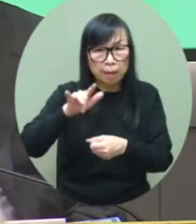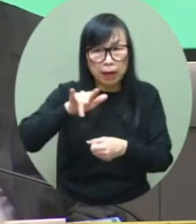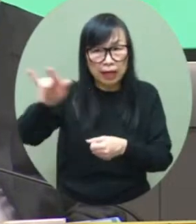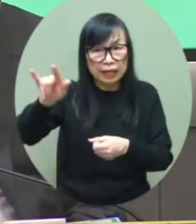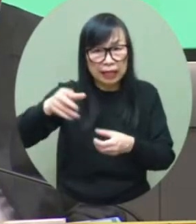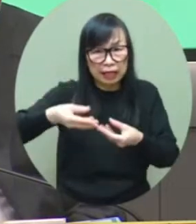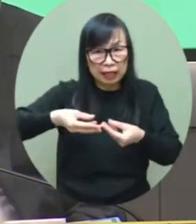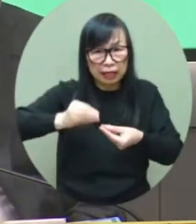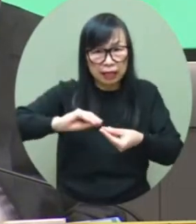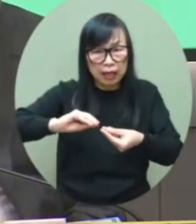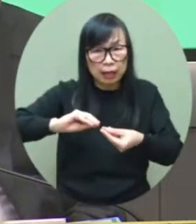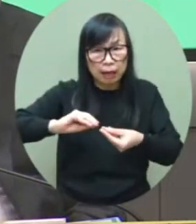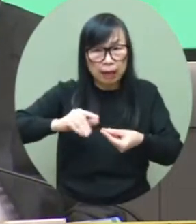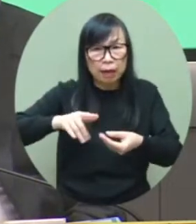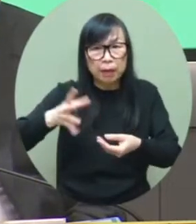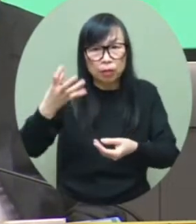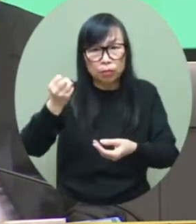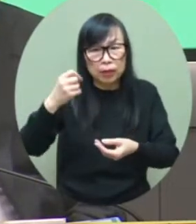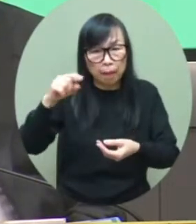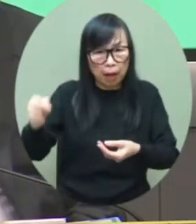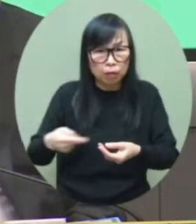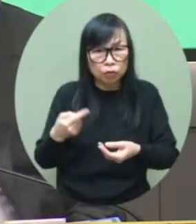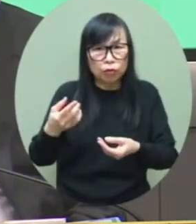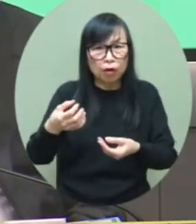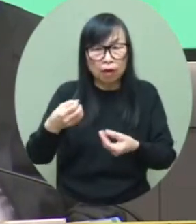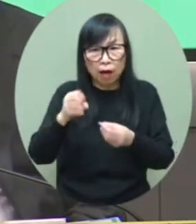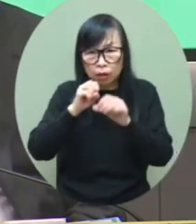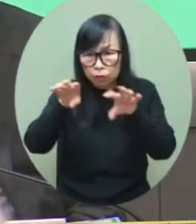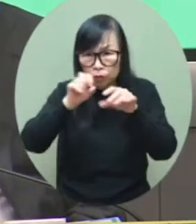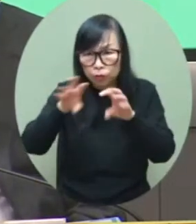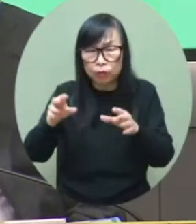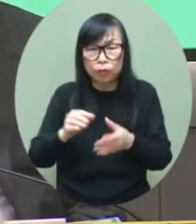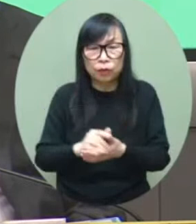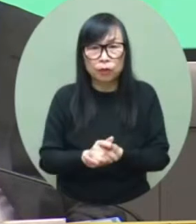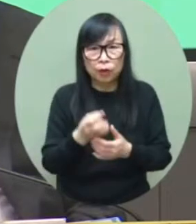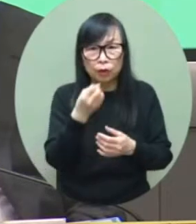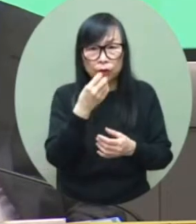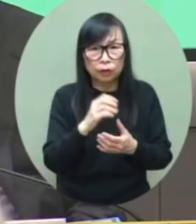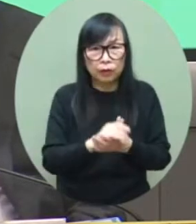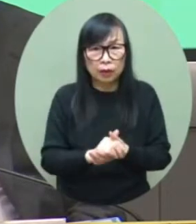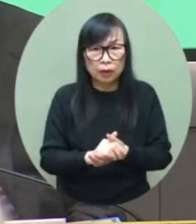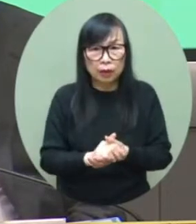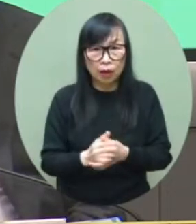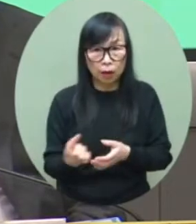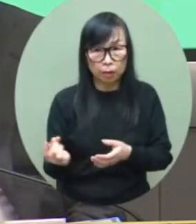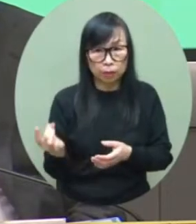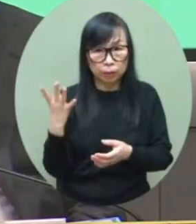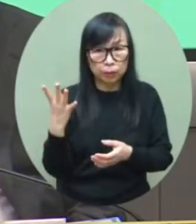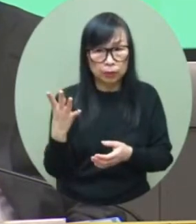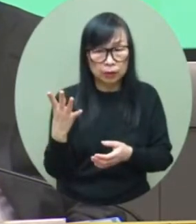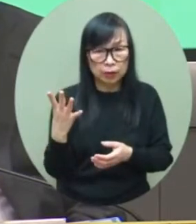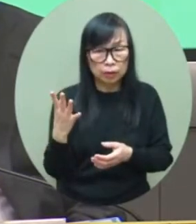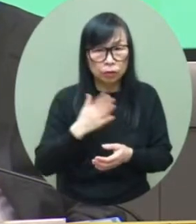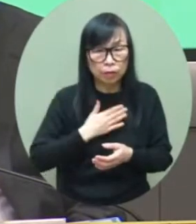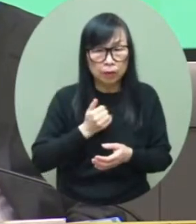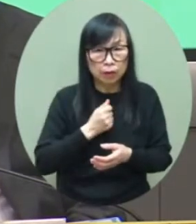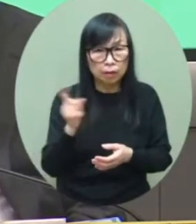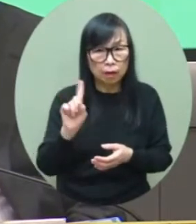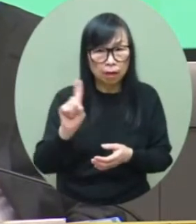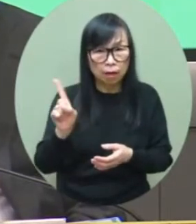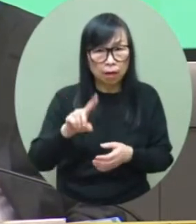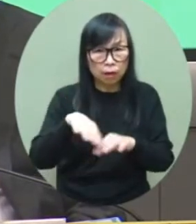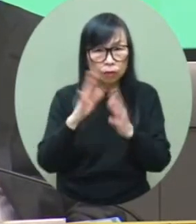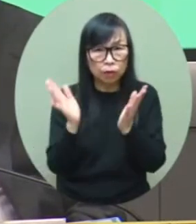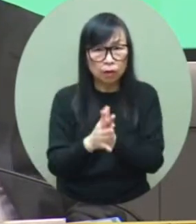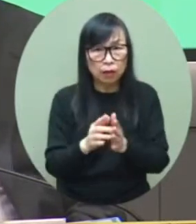We're also giving out 500,000 air tickets. I believe that would be very appealing. So